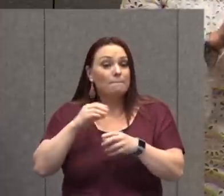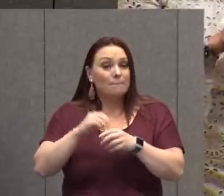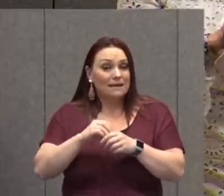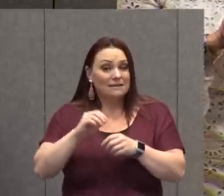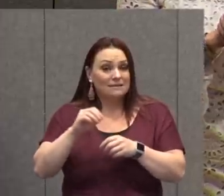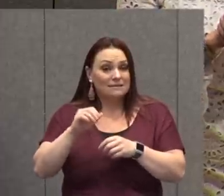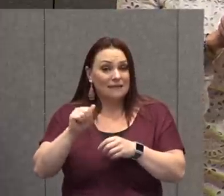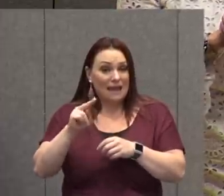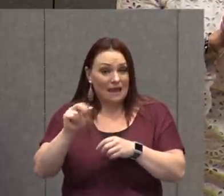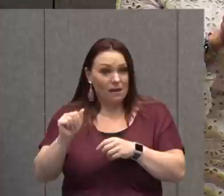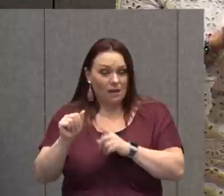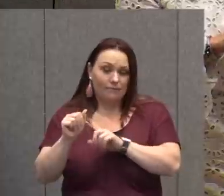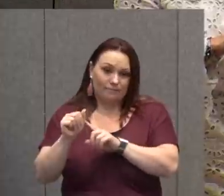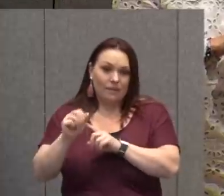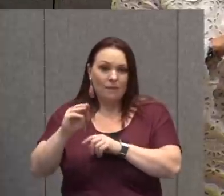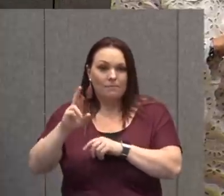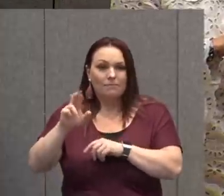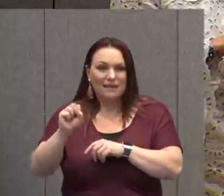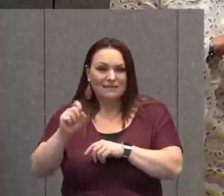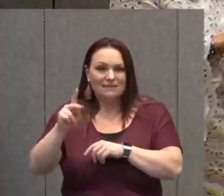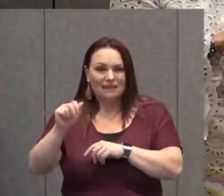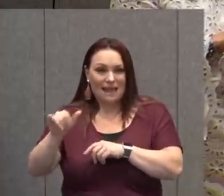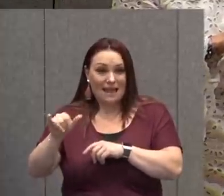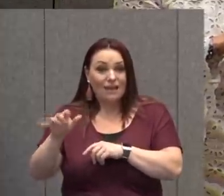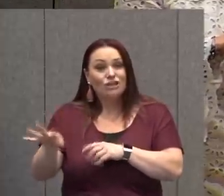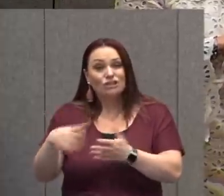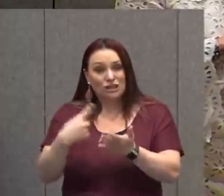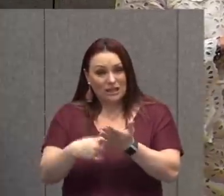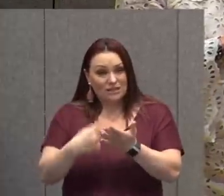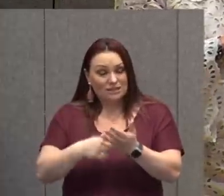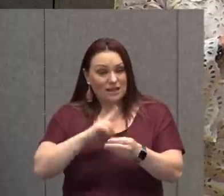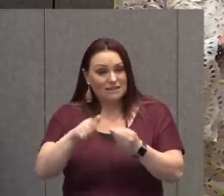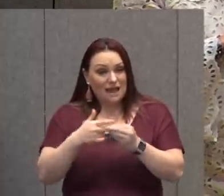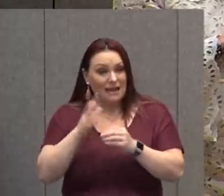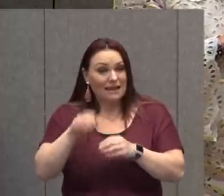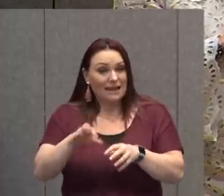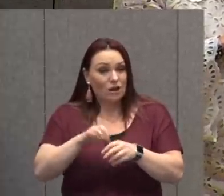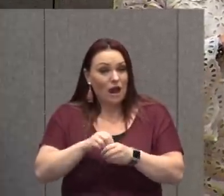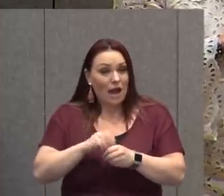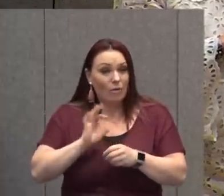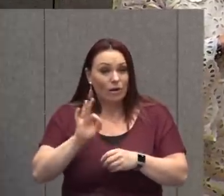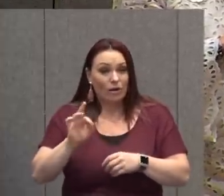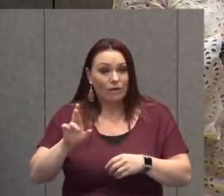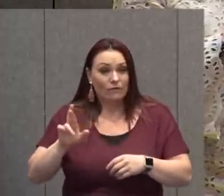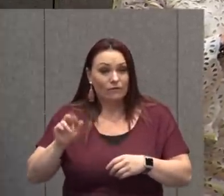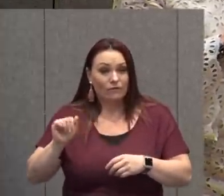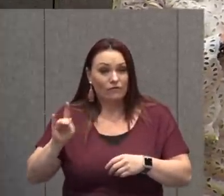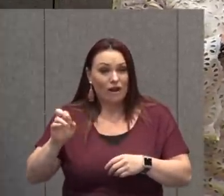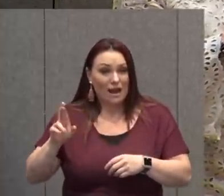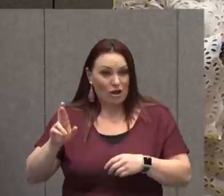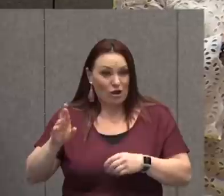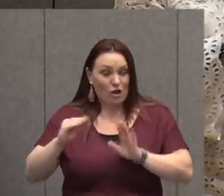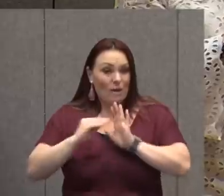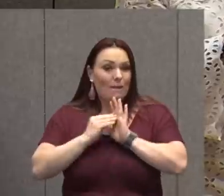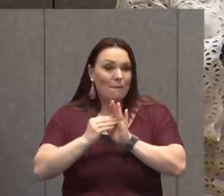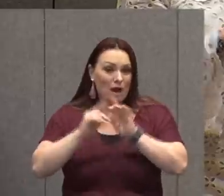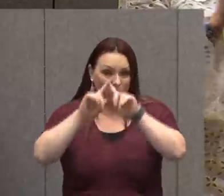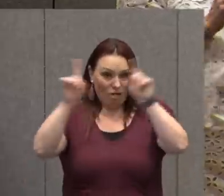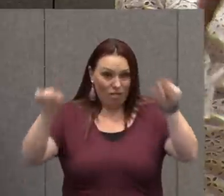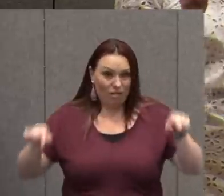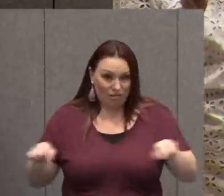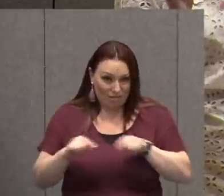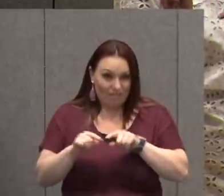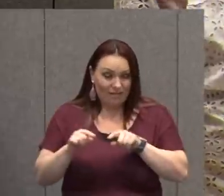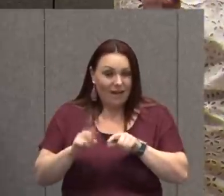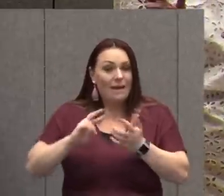she talked to us a lot about synonyms in our Frayer model. So these are kind of like synonyms. So they mean the same thing,